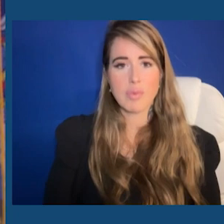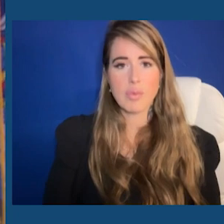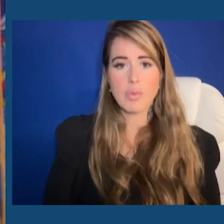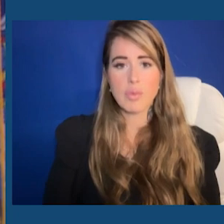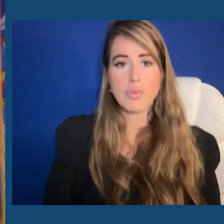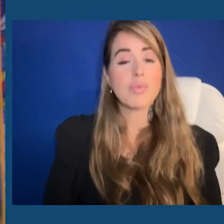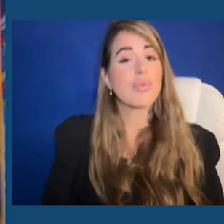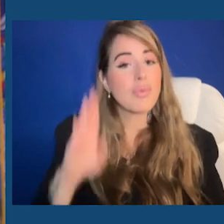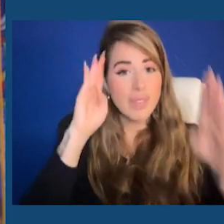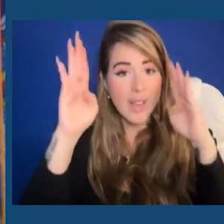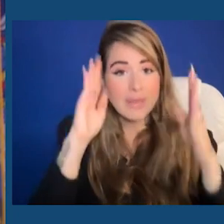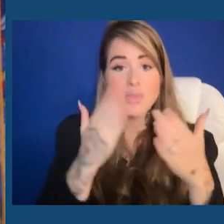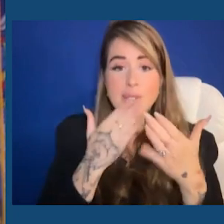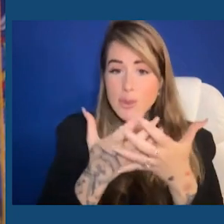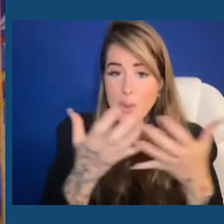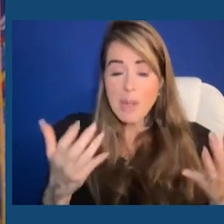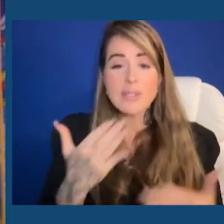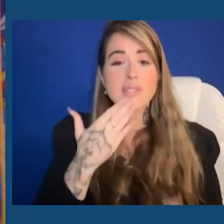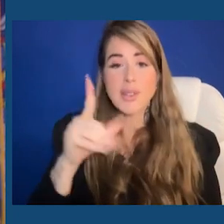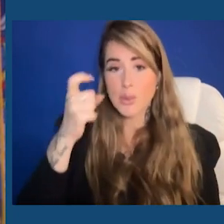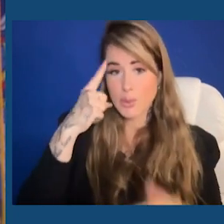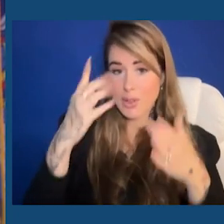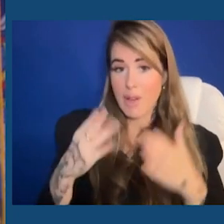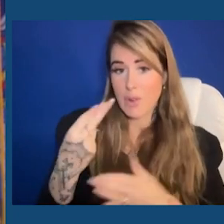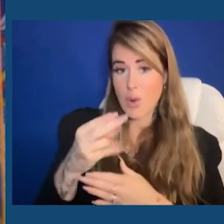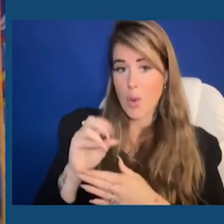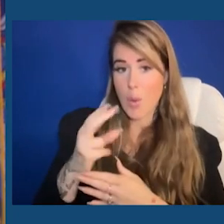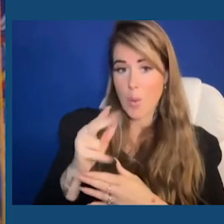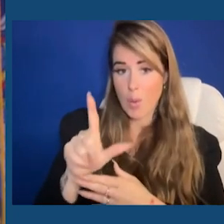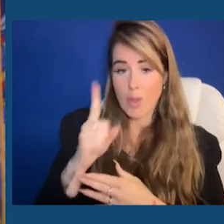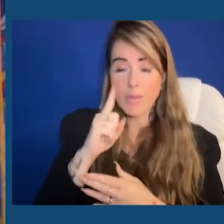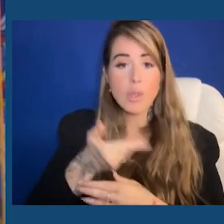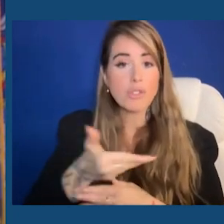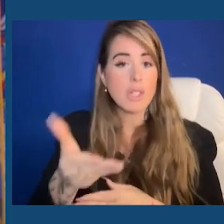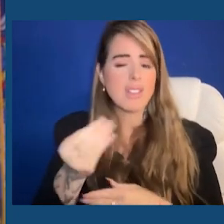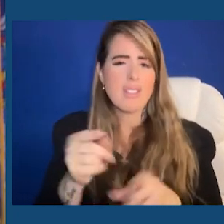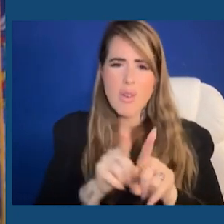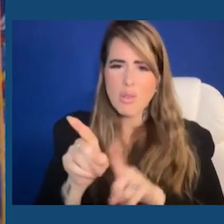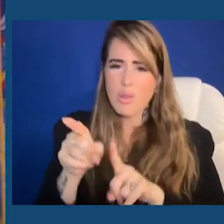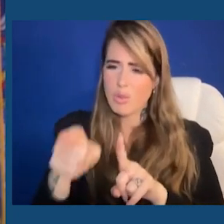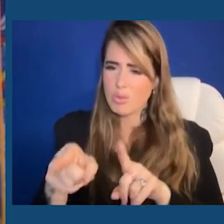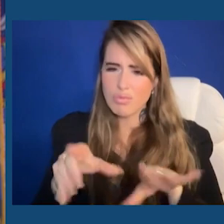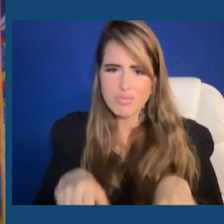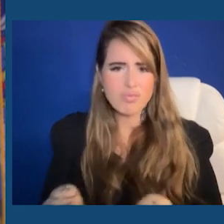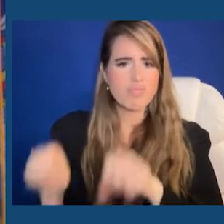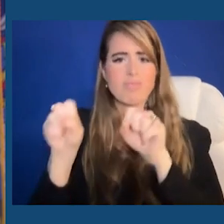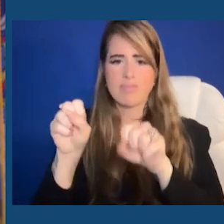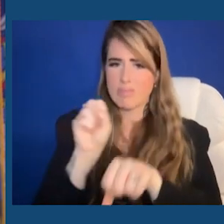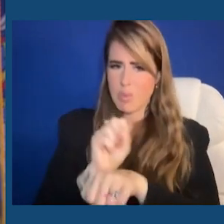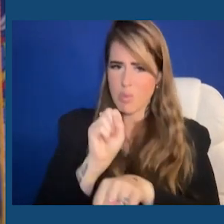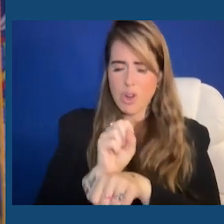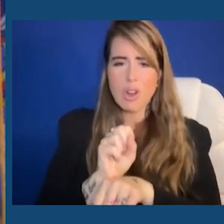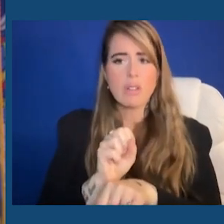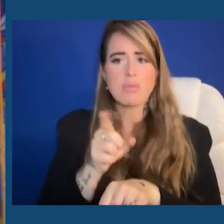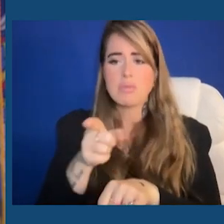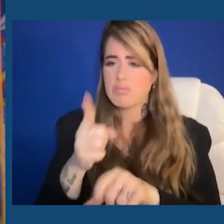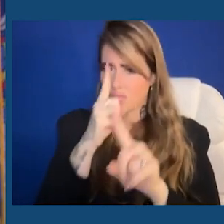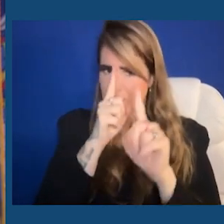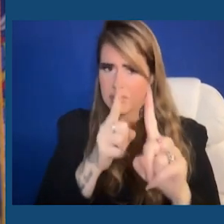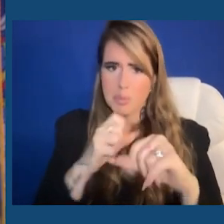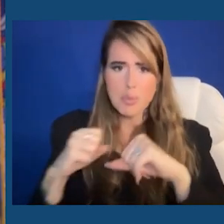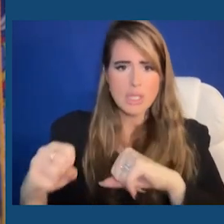Thank you so much, and thank you, Governor Hochul, for that introduction and for taking on the mantle, especially of protecting our retail